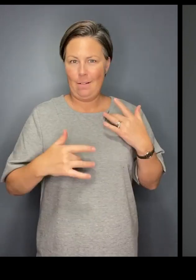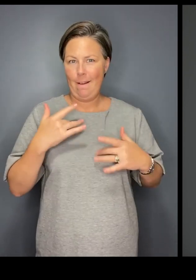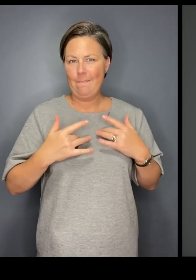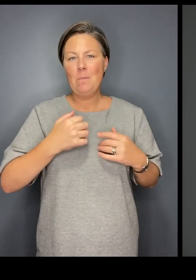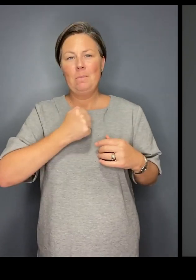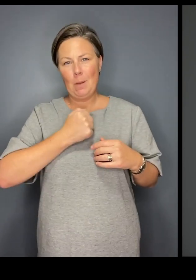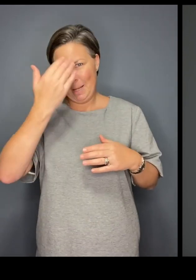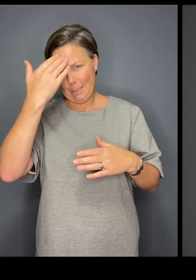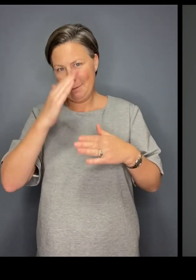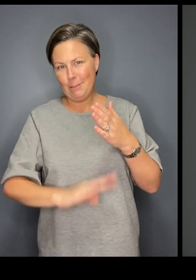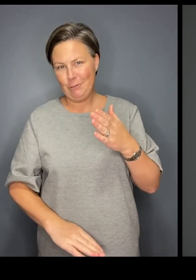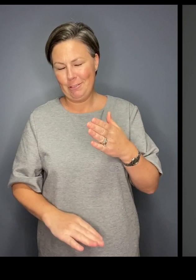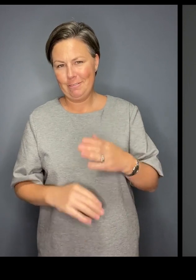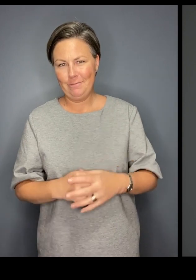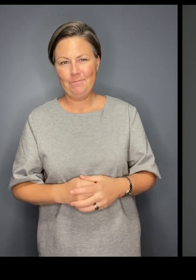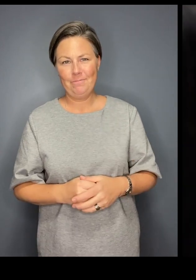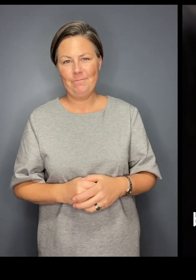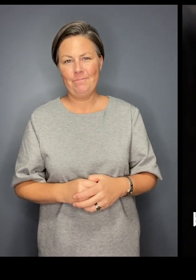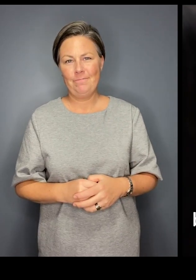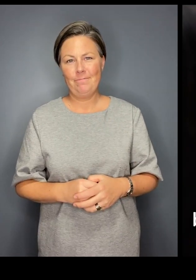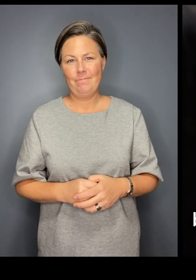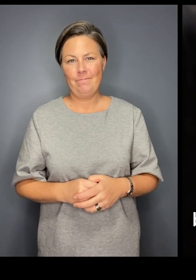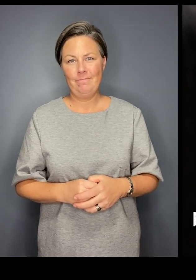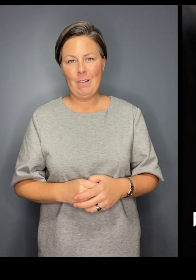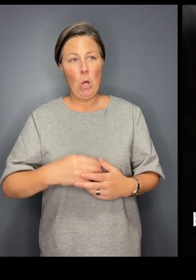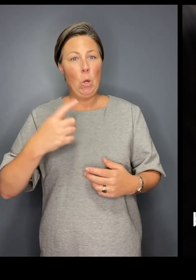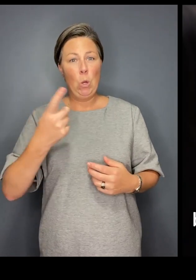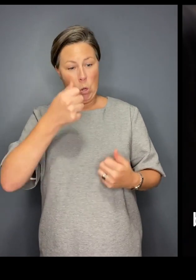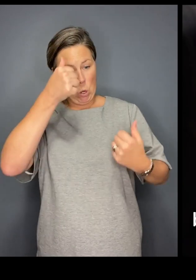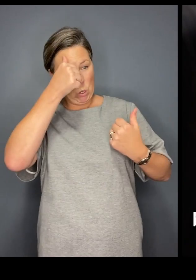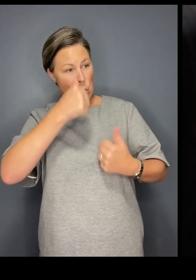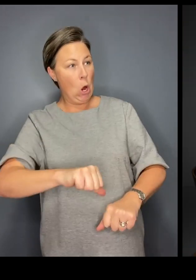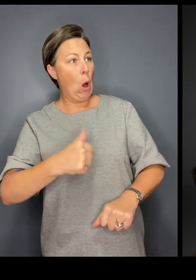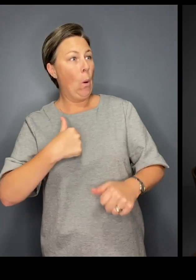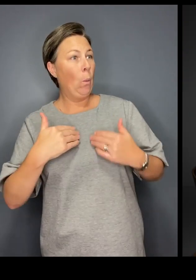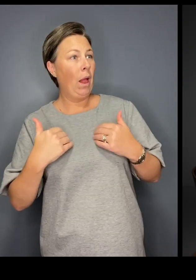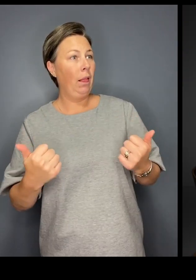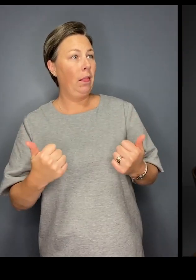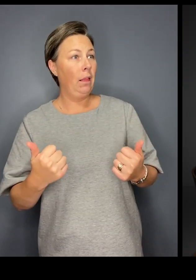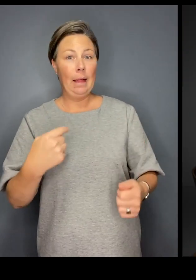I know my body better than anyone else.